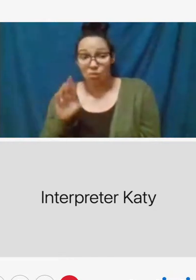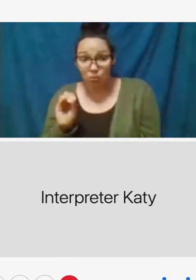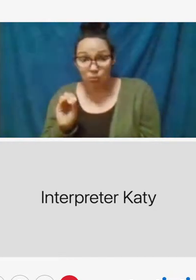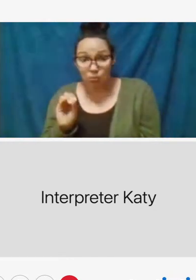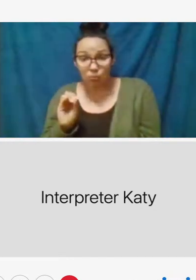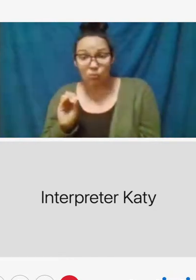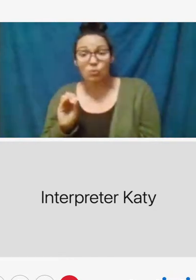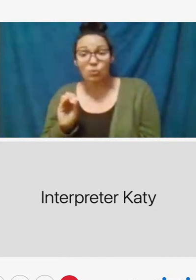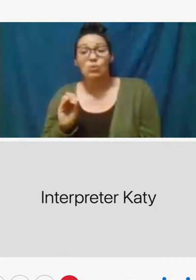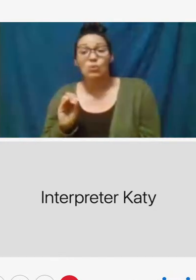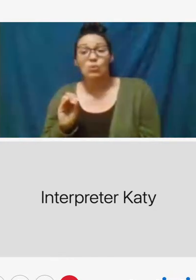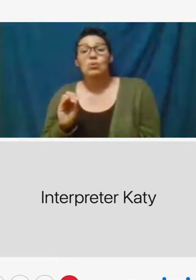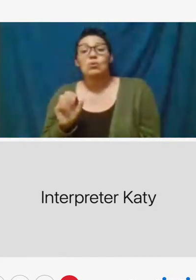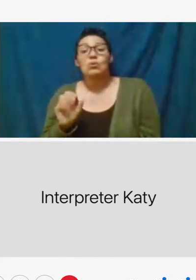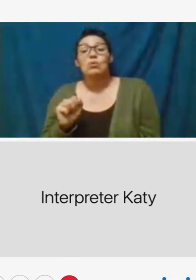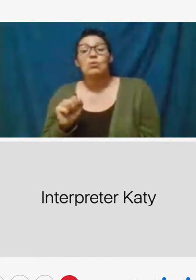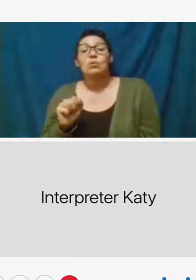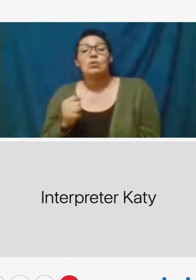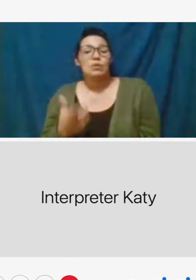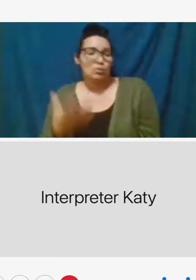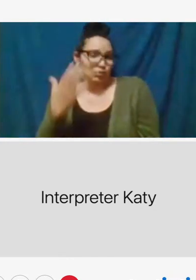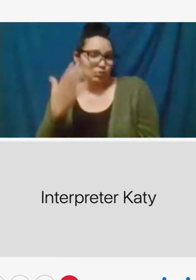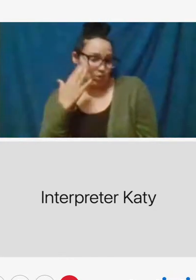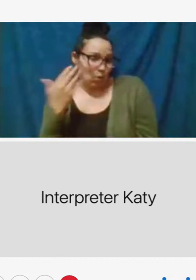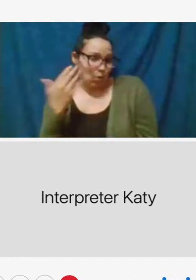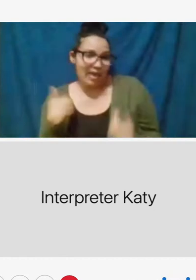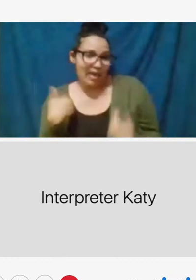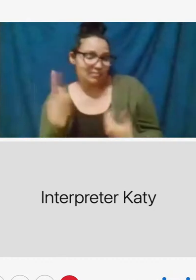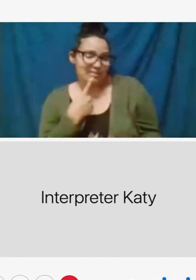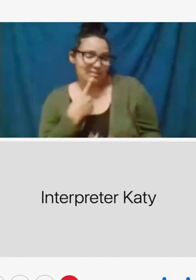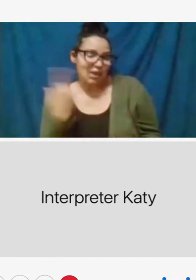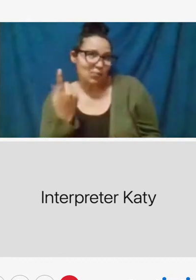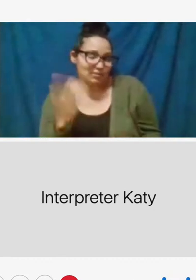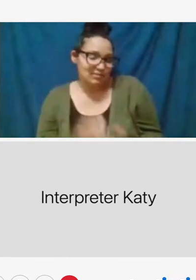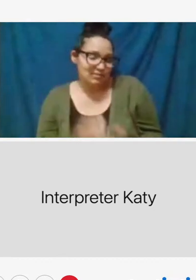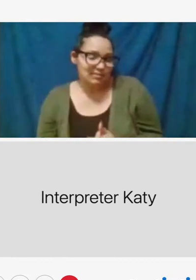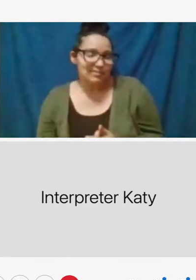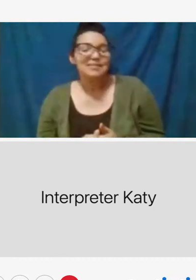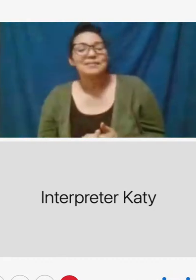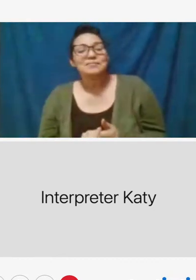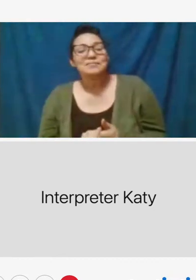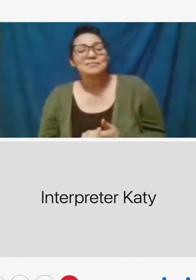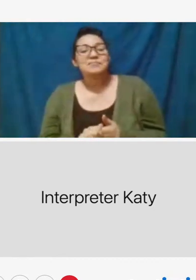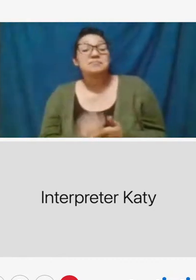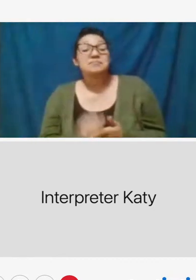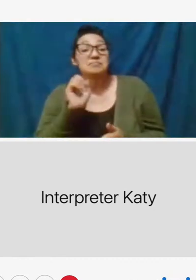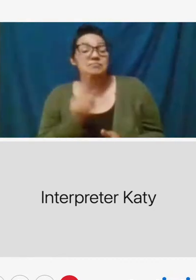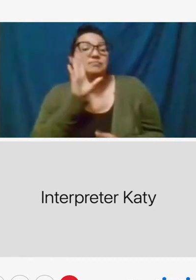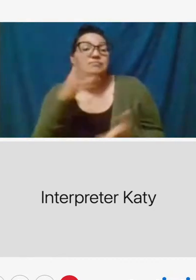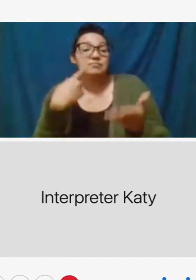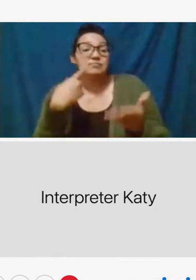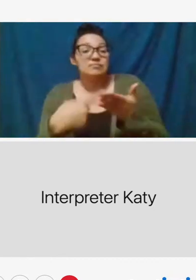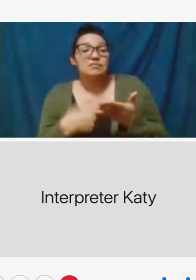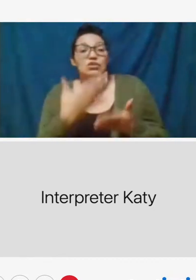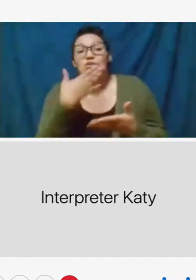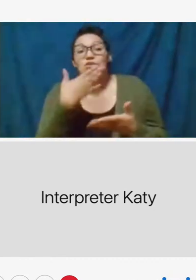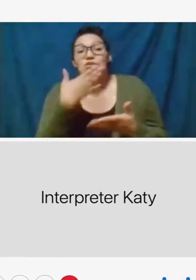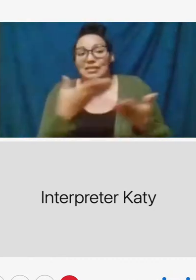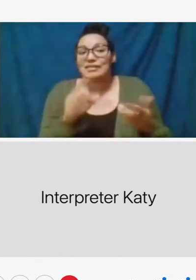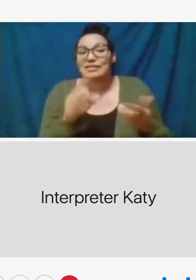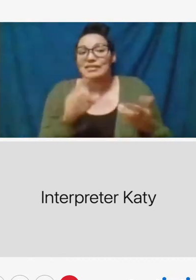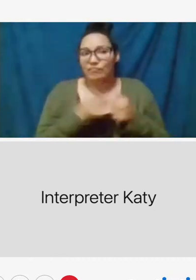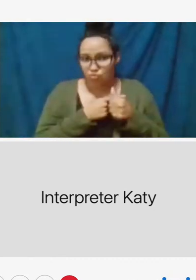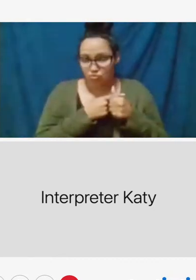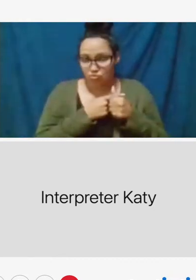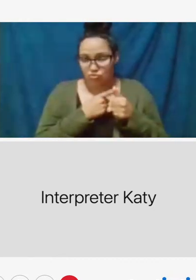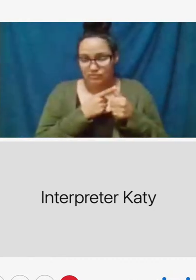well you know I have something to say all the time um okay so I'm going to talk about the good stuff first um I